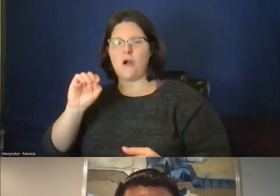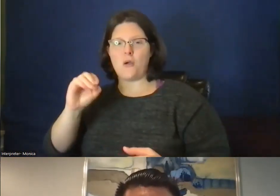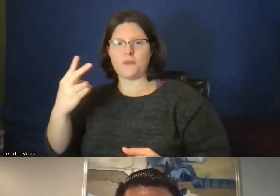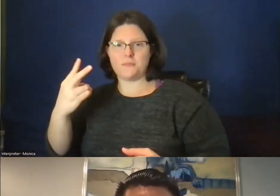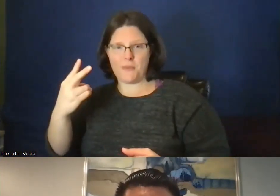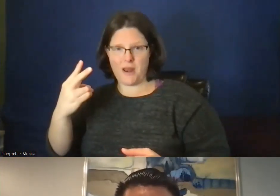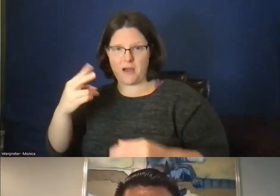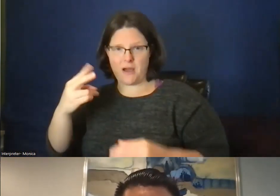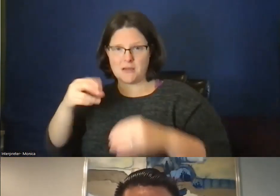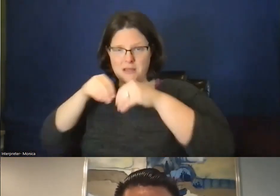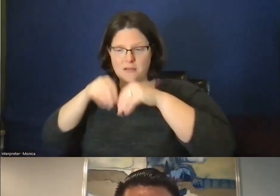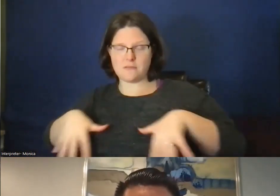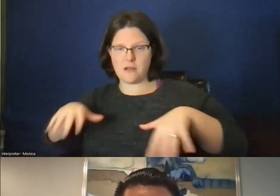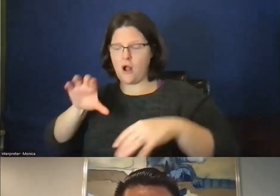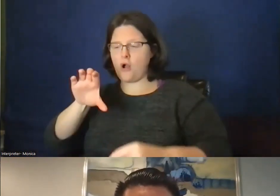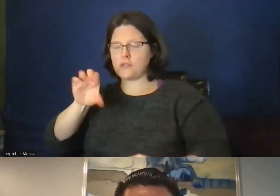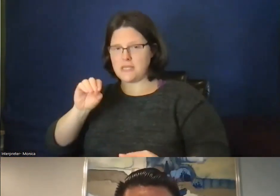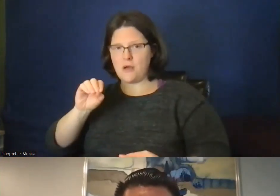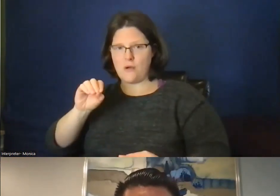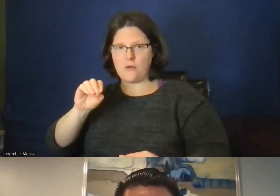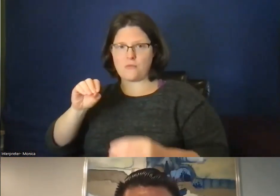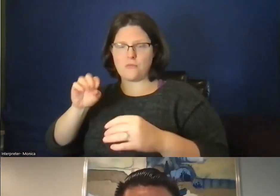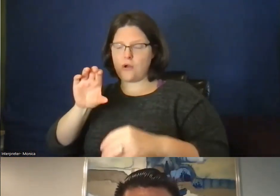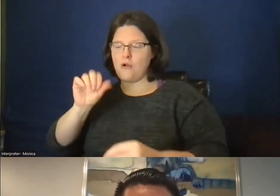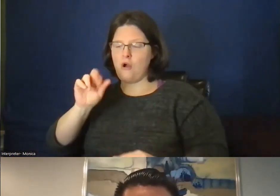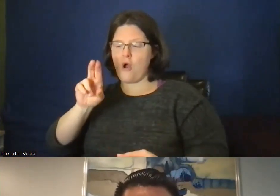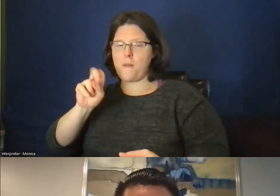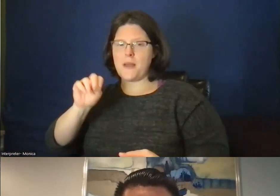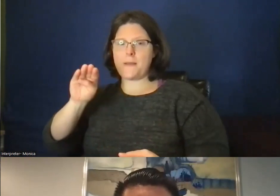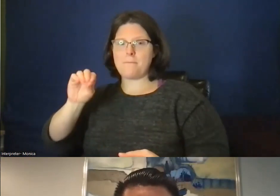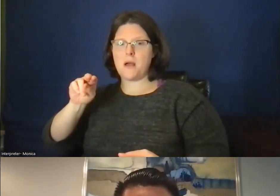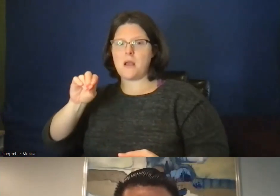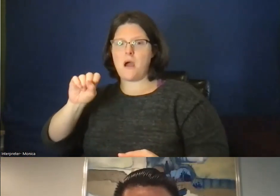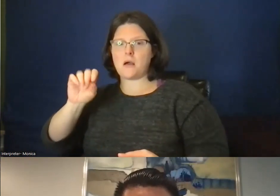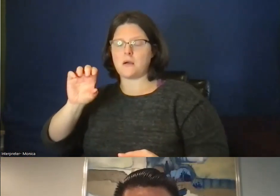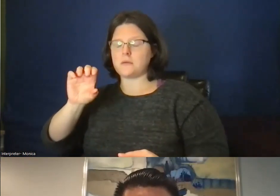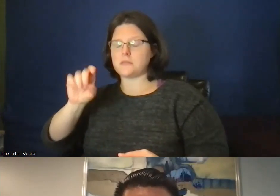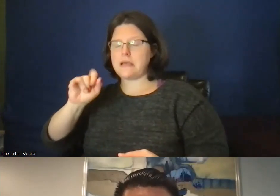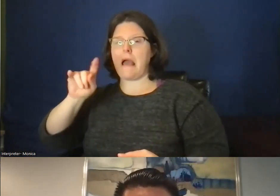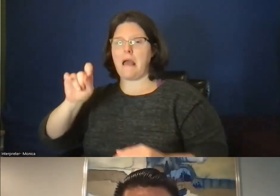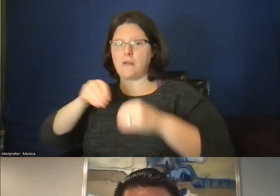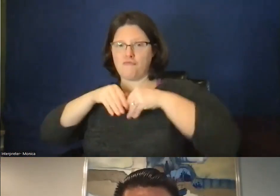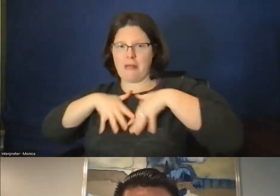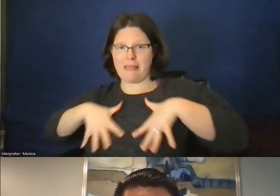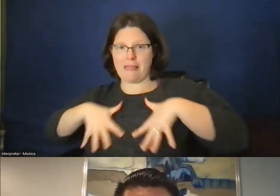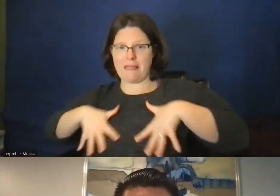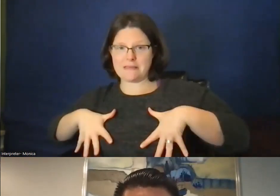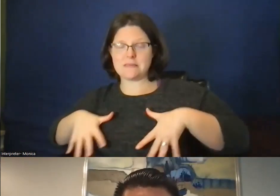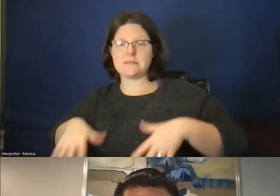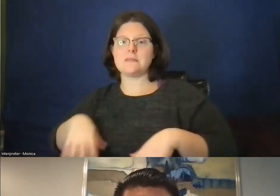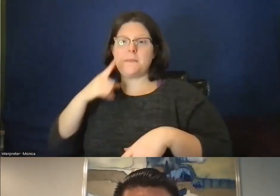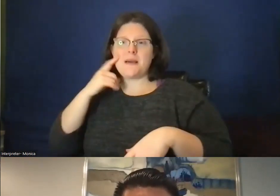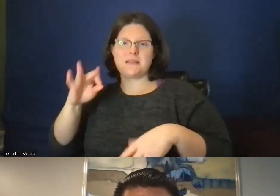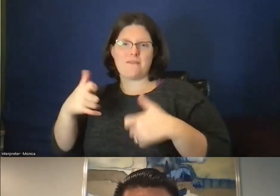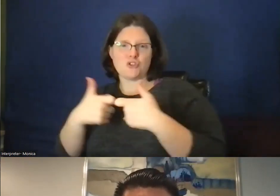immediate cardiovascular response because the charcoal they use or the